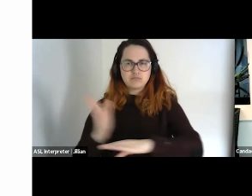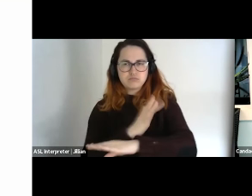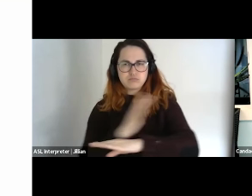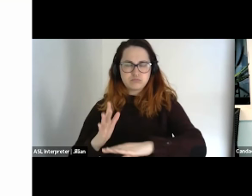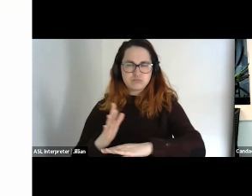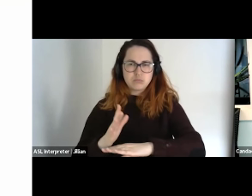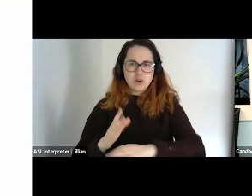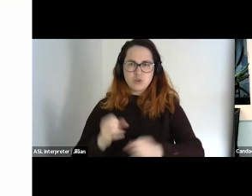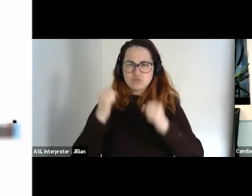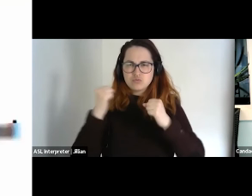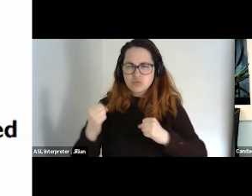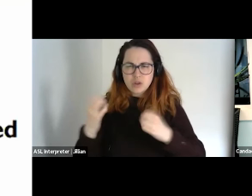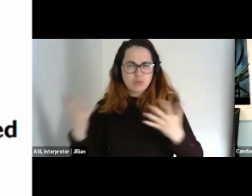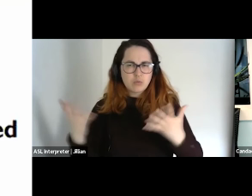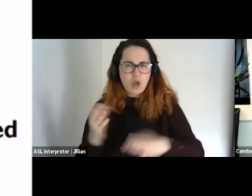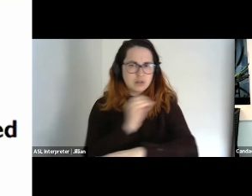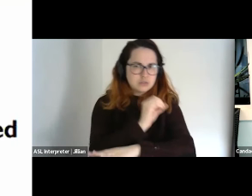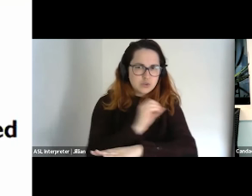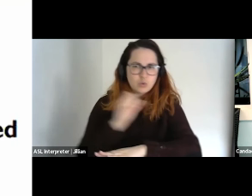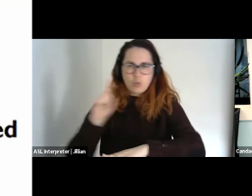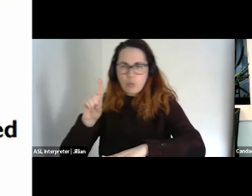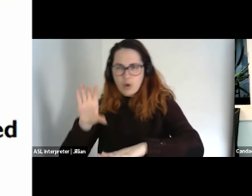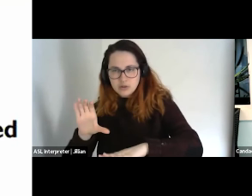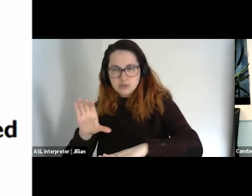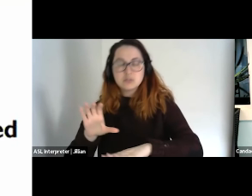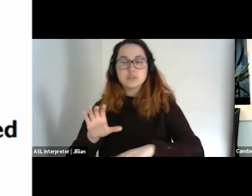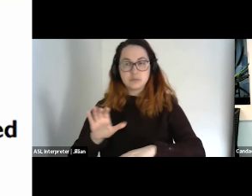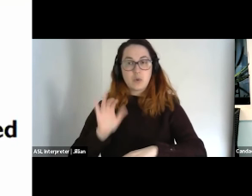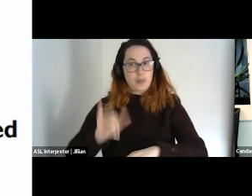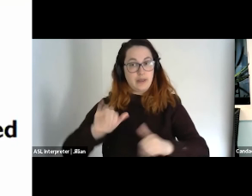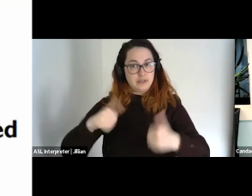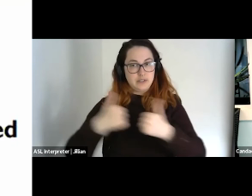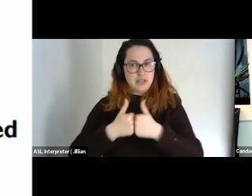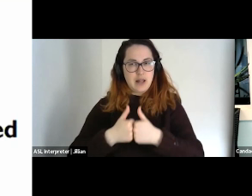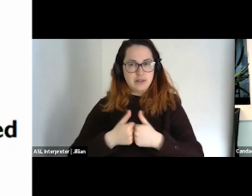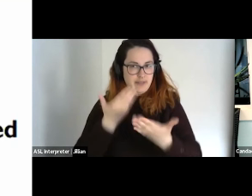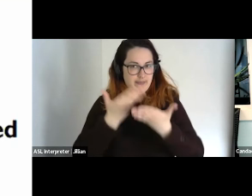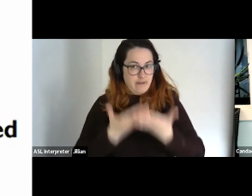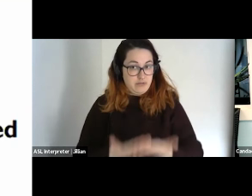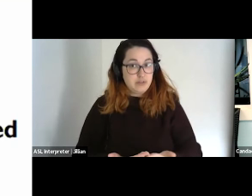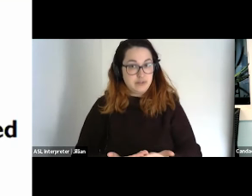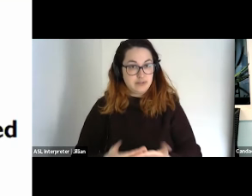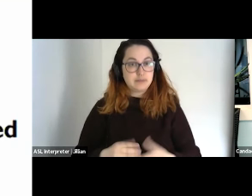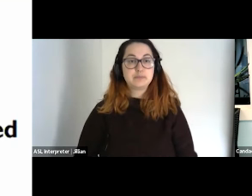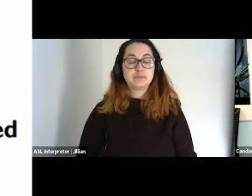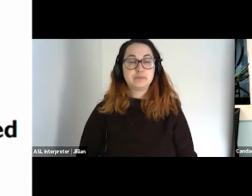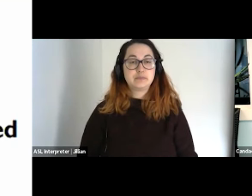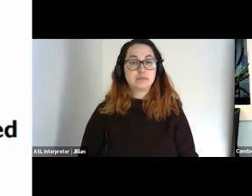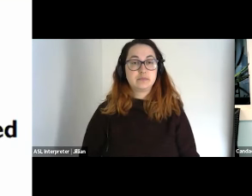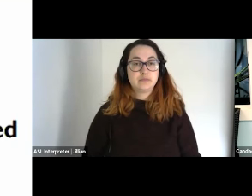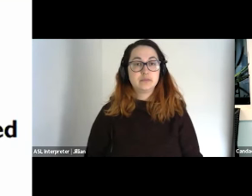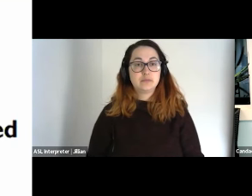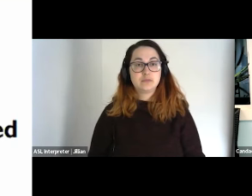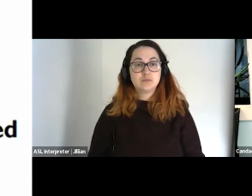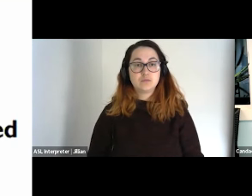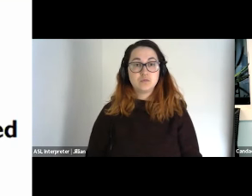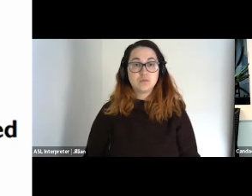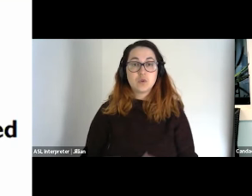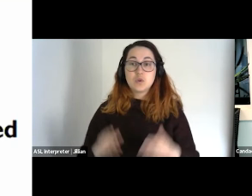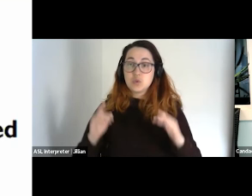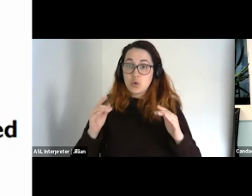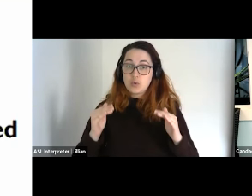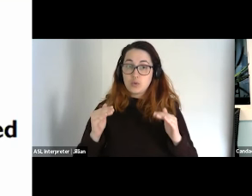have. Okay, that's challenging that idea around evidence. Okay, in this sort of phase, I'm going to ask you